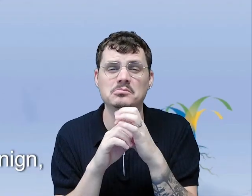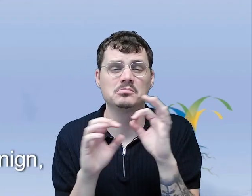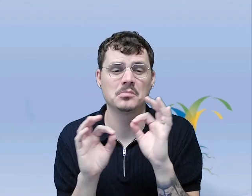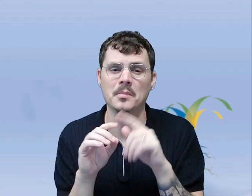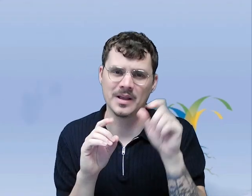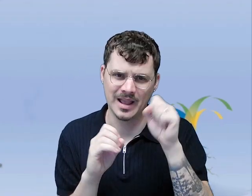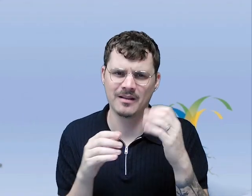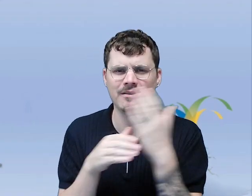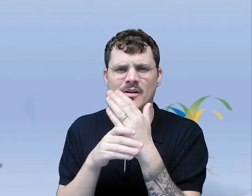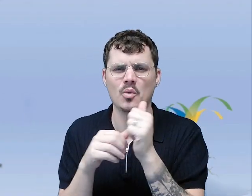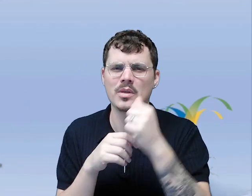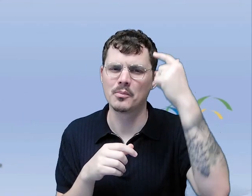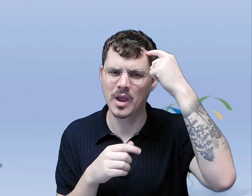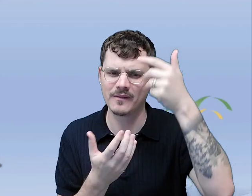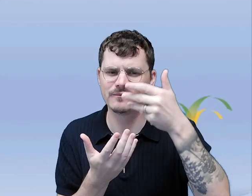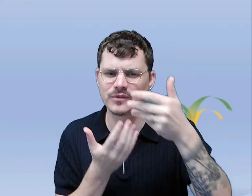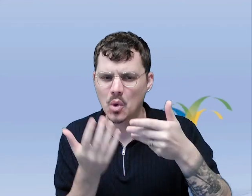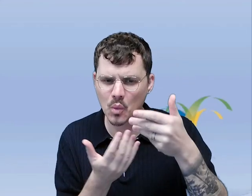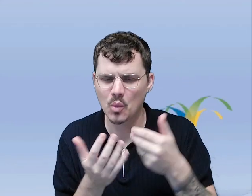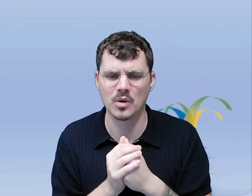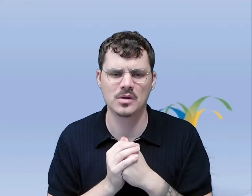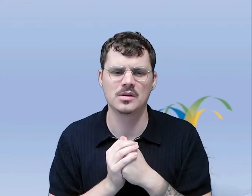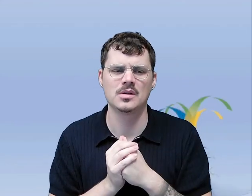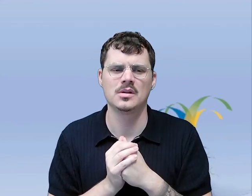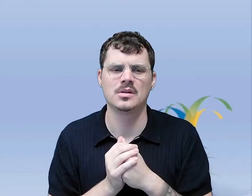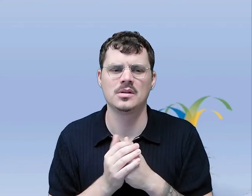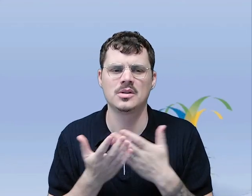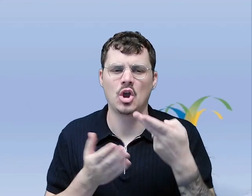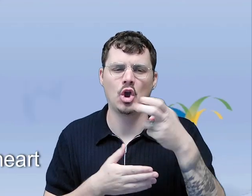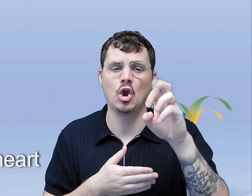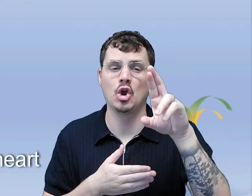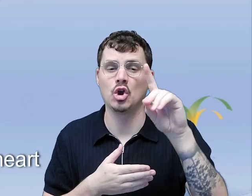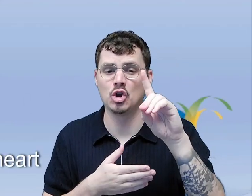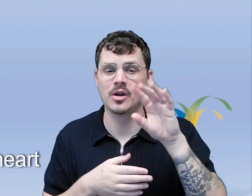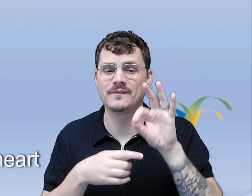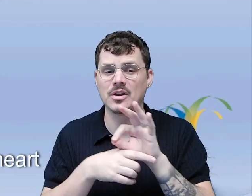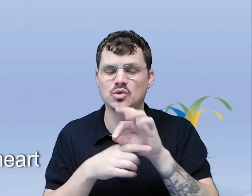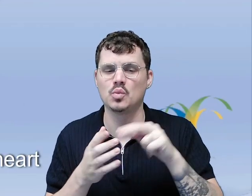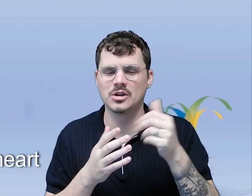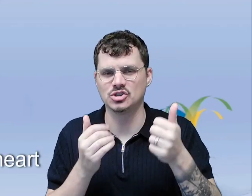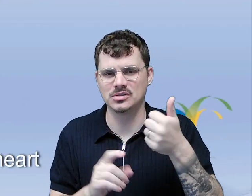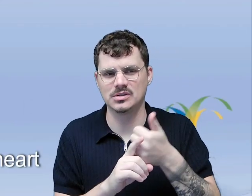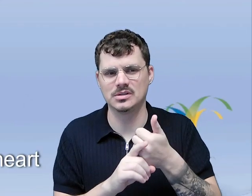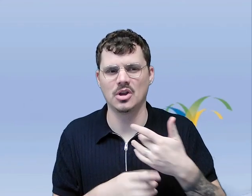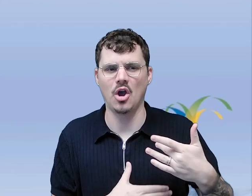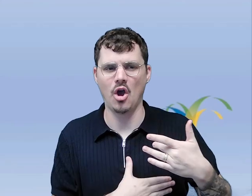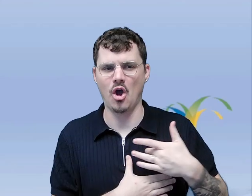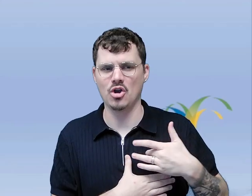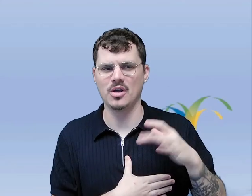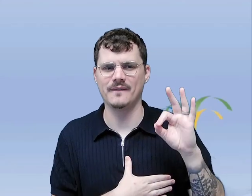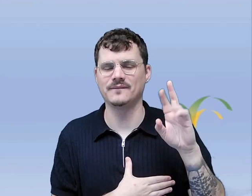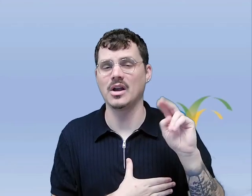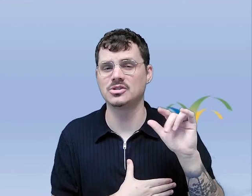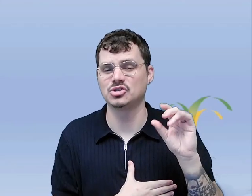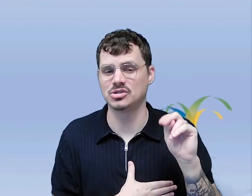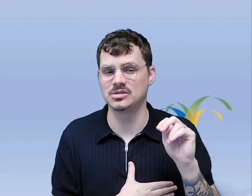even if they're benign, can interfere with brain flow. They can interfere with herd function, which should be heart function on